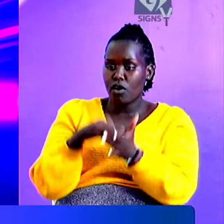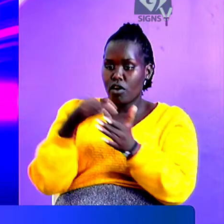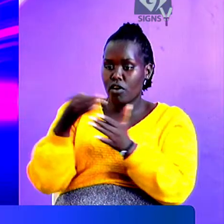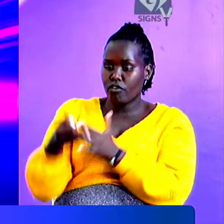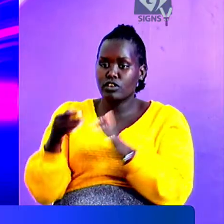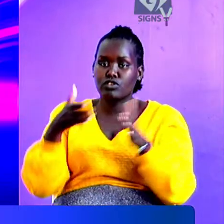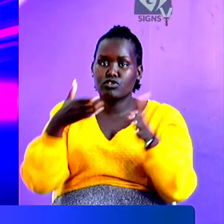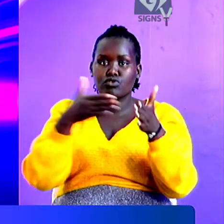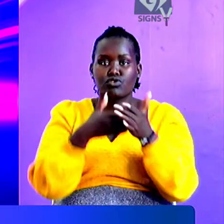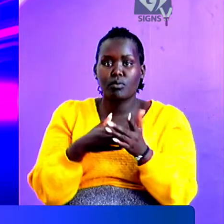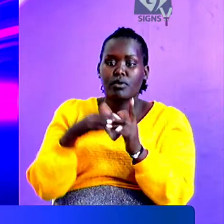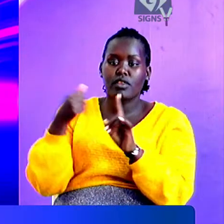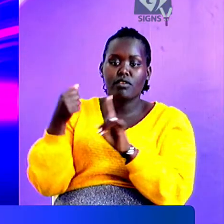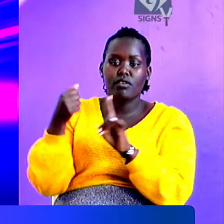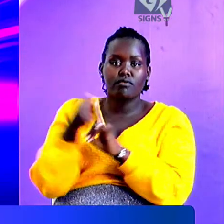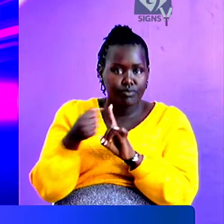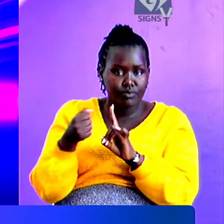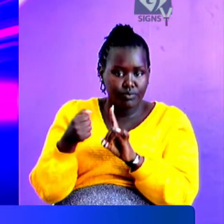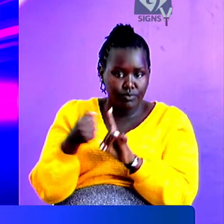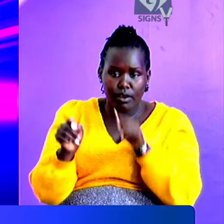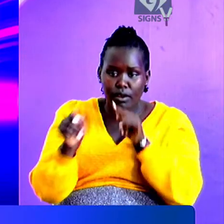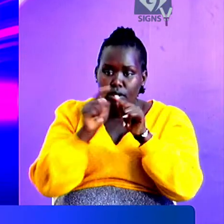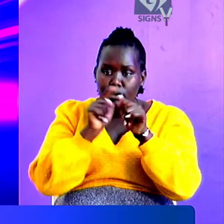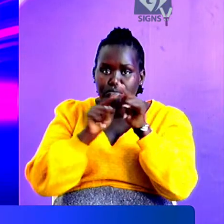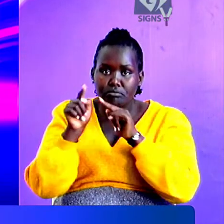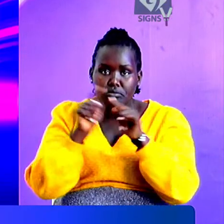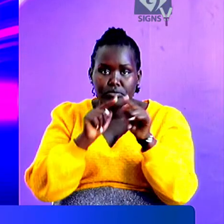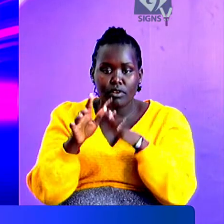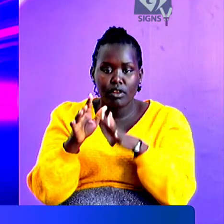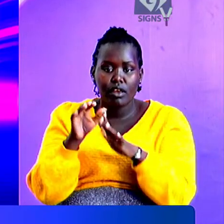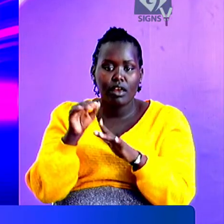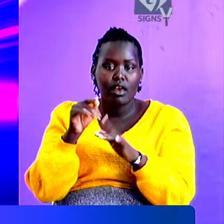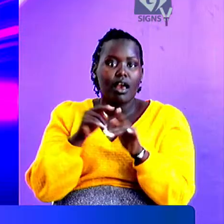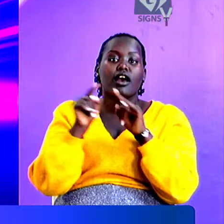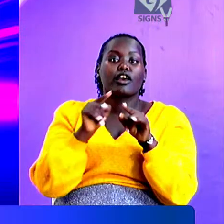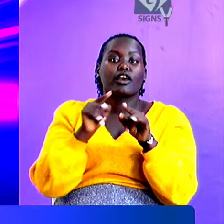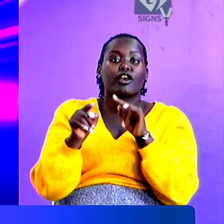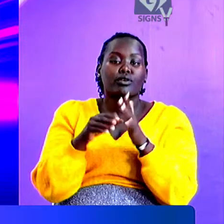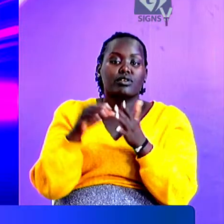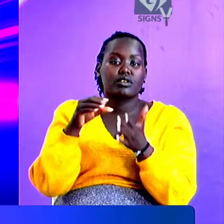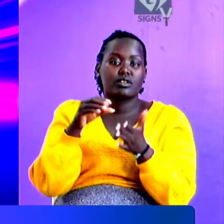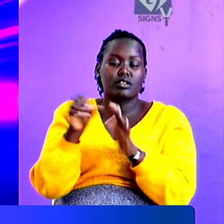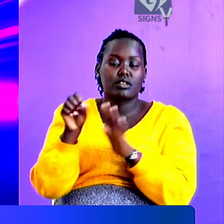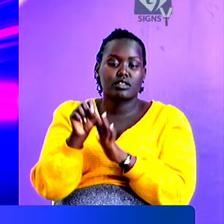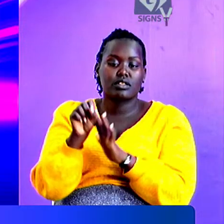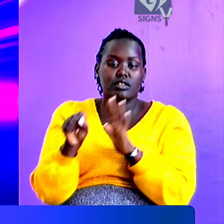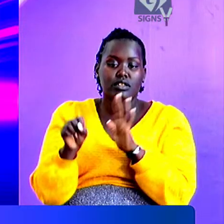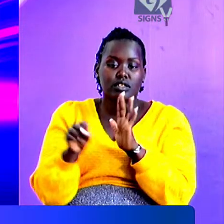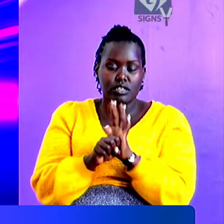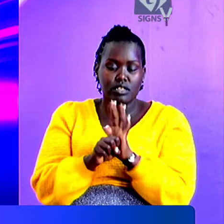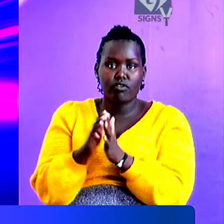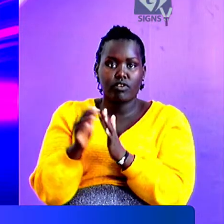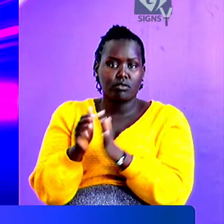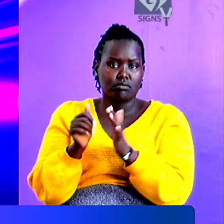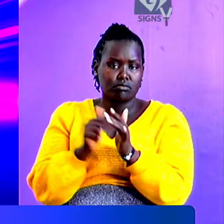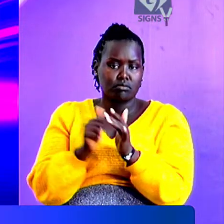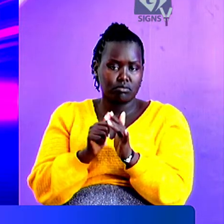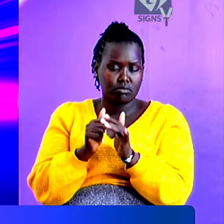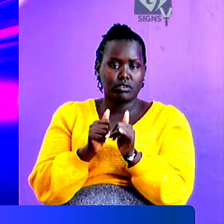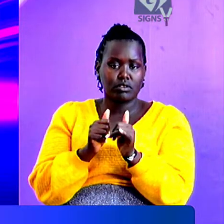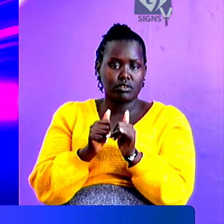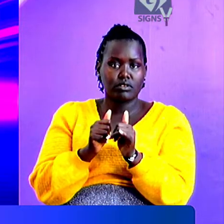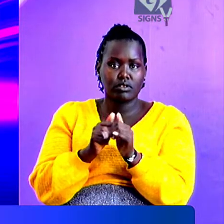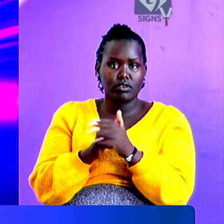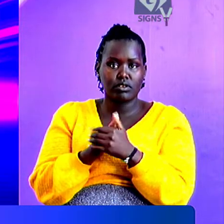Kenyan sovereignty. Critics now accuse the state of betrayal, worse, of complacency.